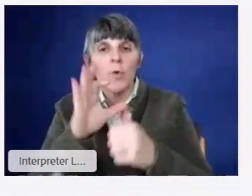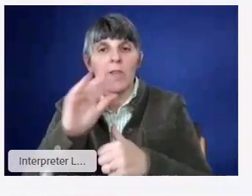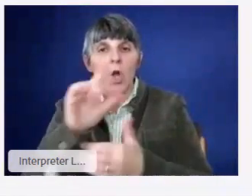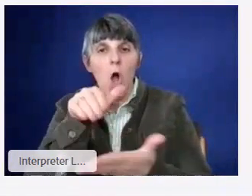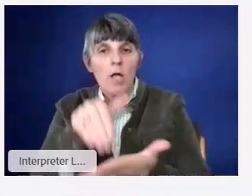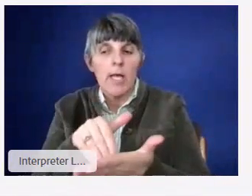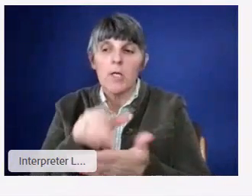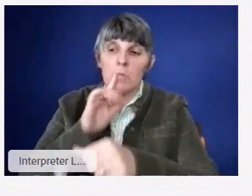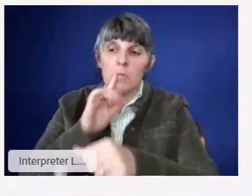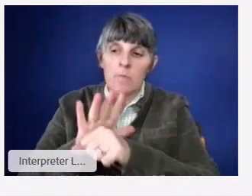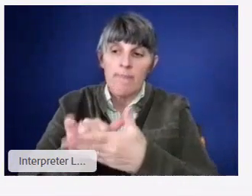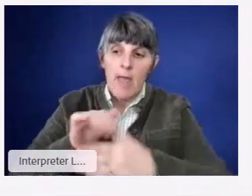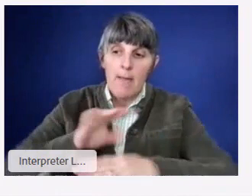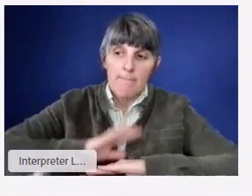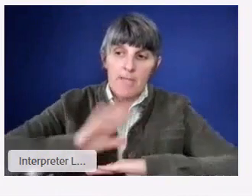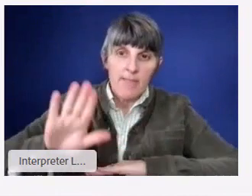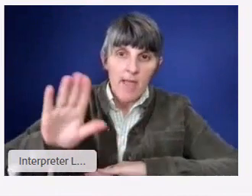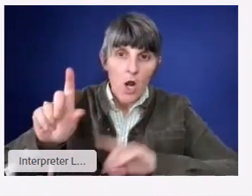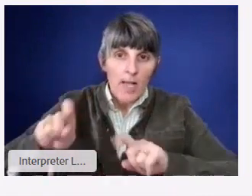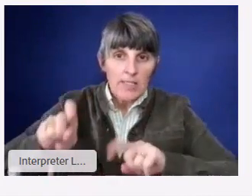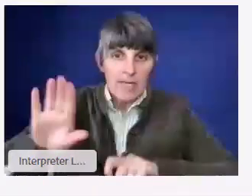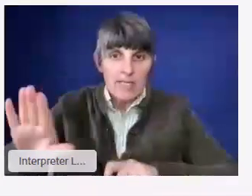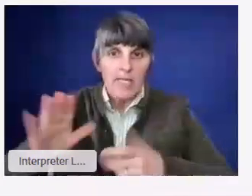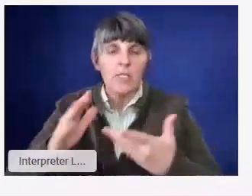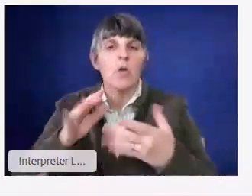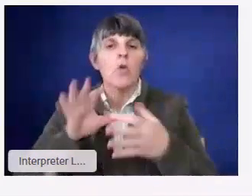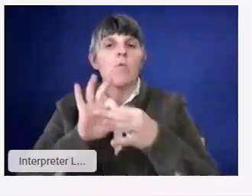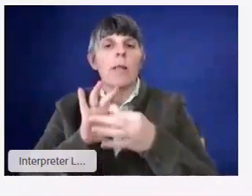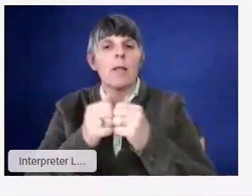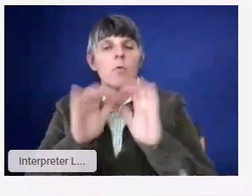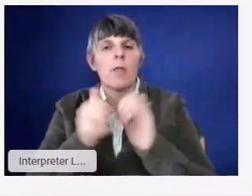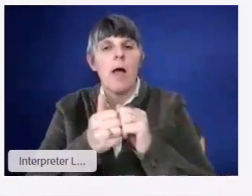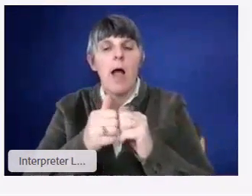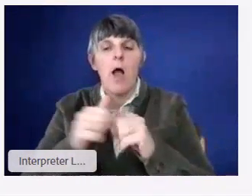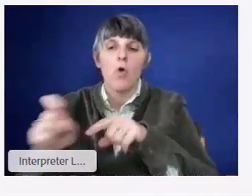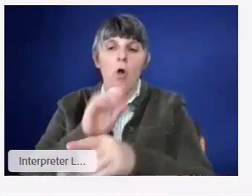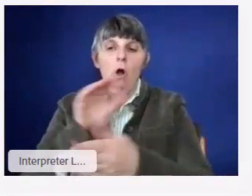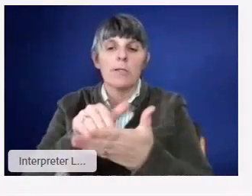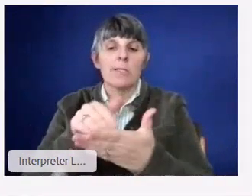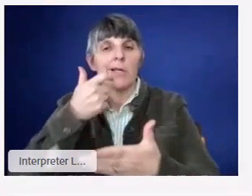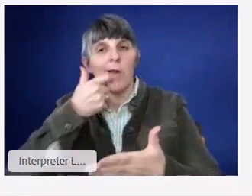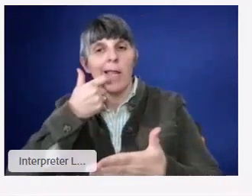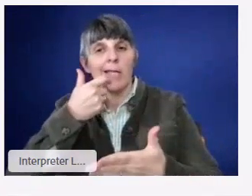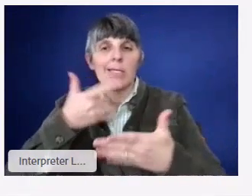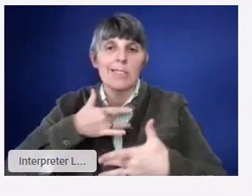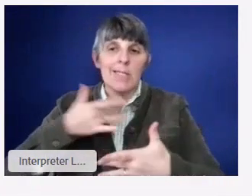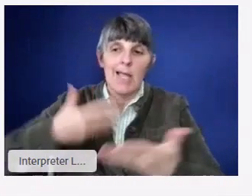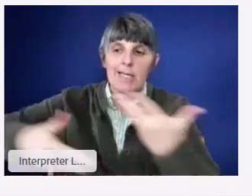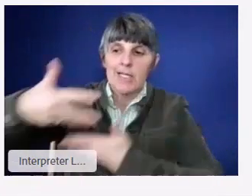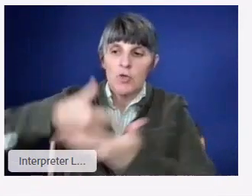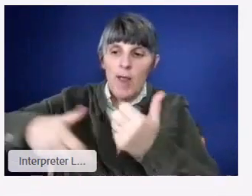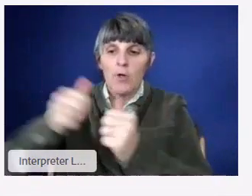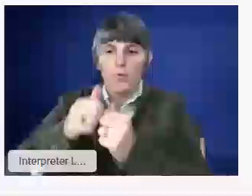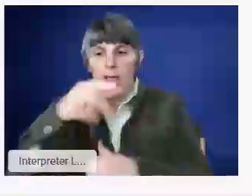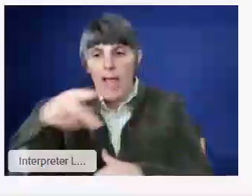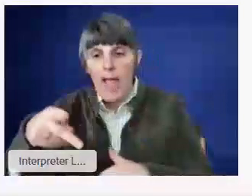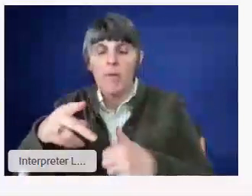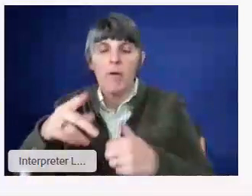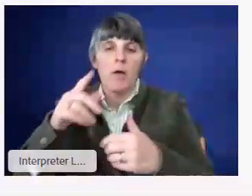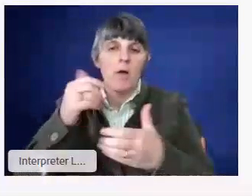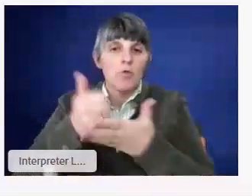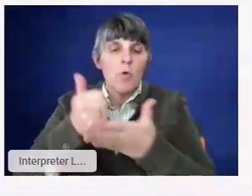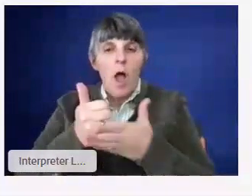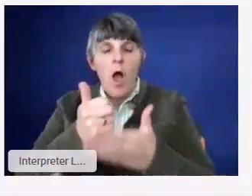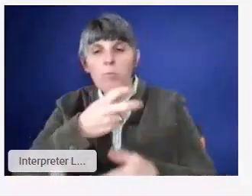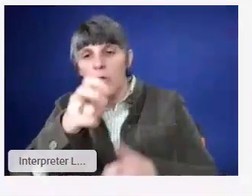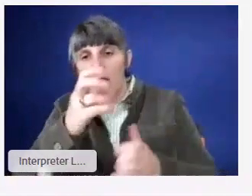ensure we meet their expectations related to how call center agents will interact with the app to help travelers.